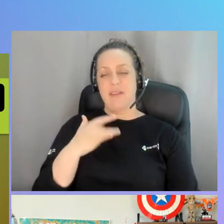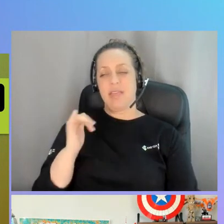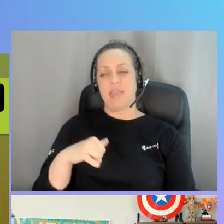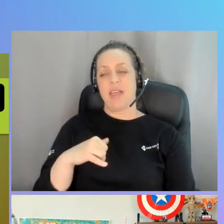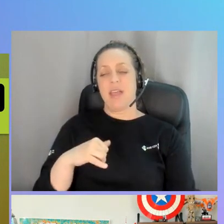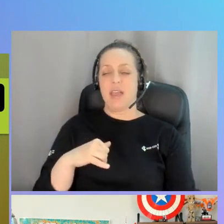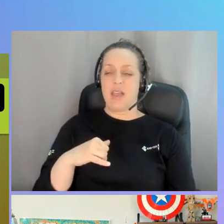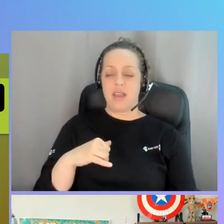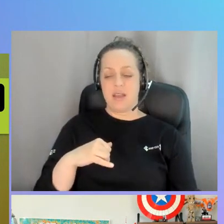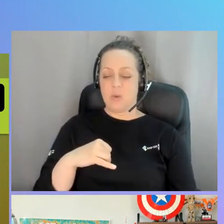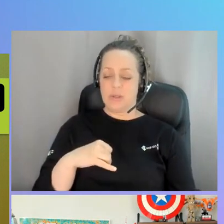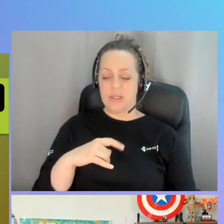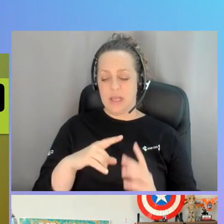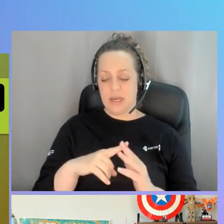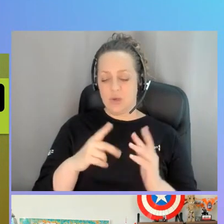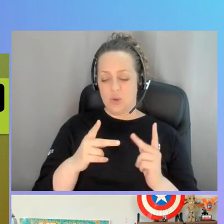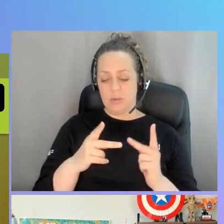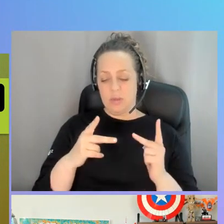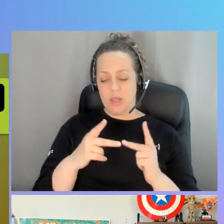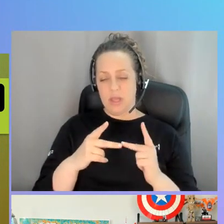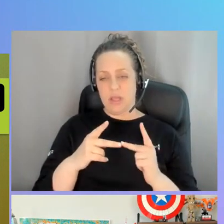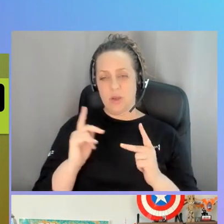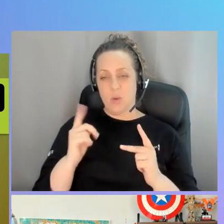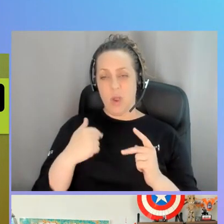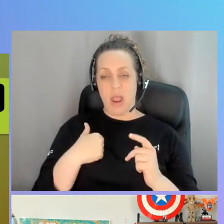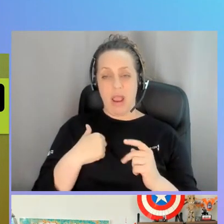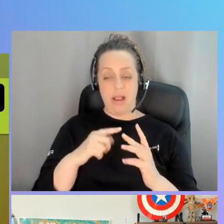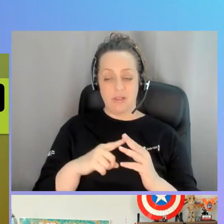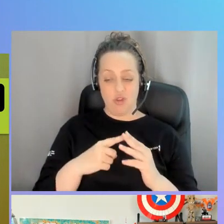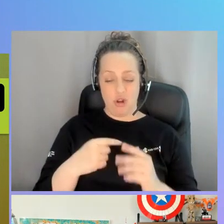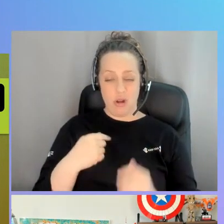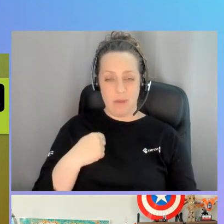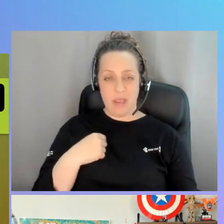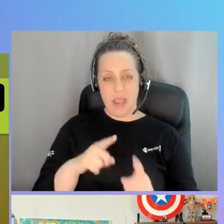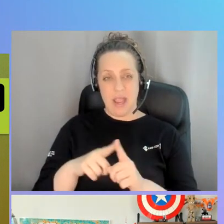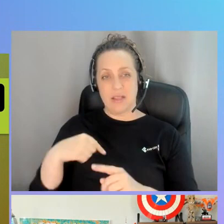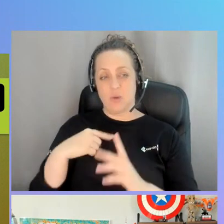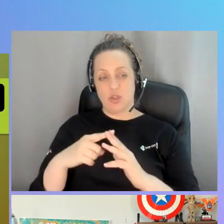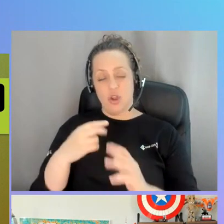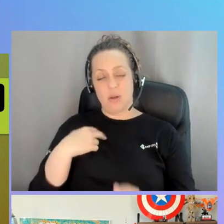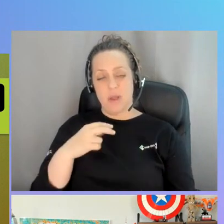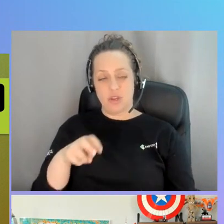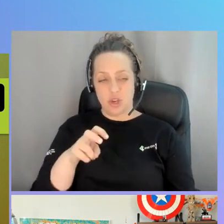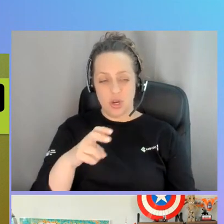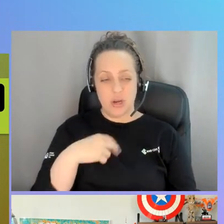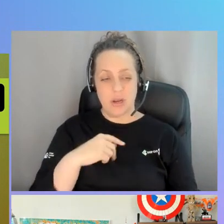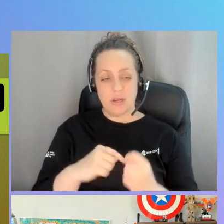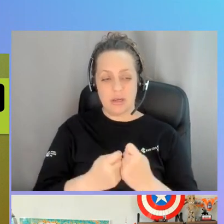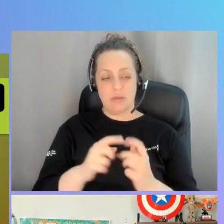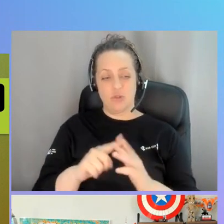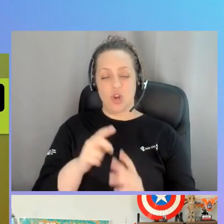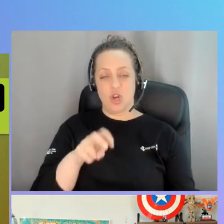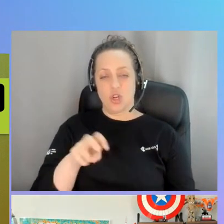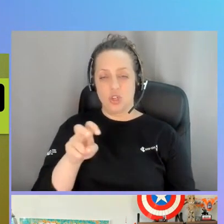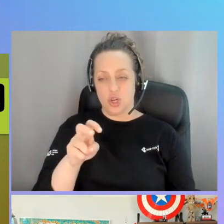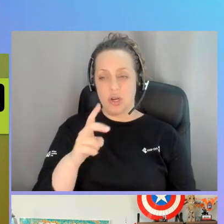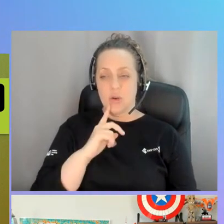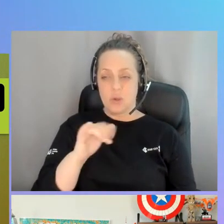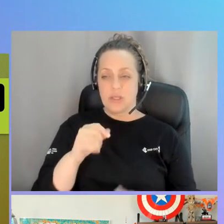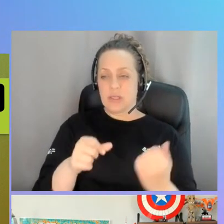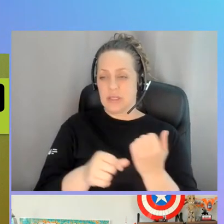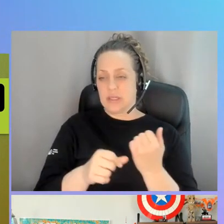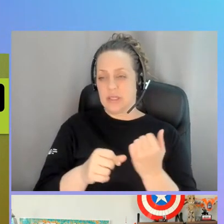the initial place where I got started as I was starting my journey and my team was starting our journey was